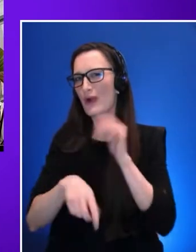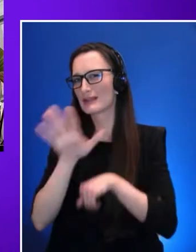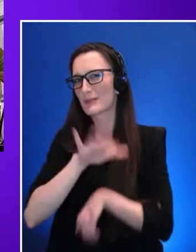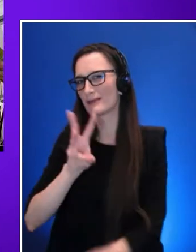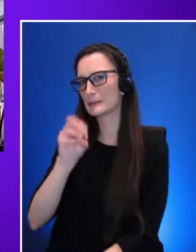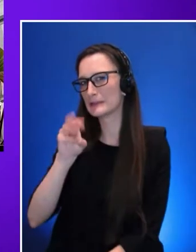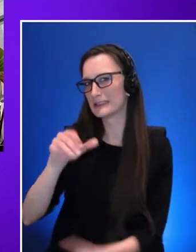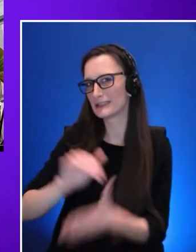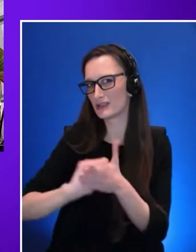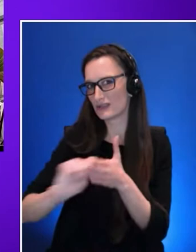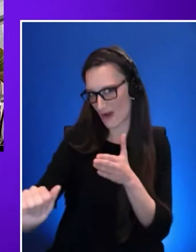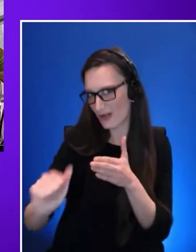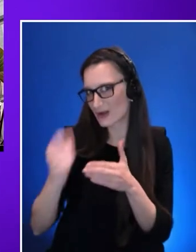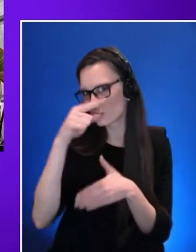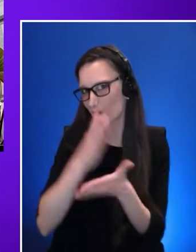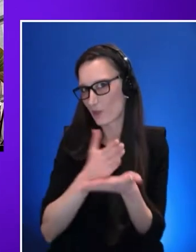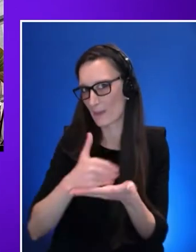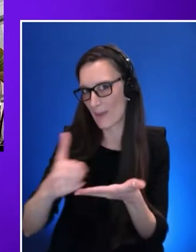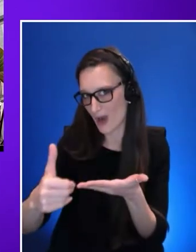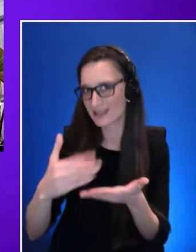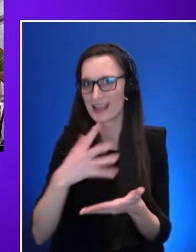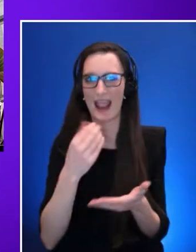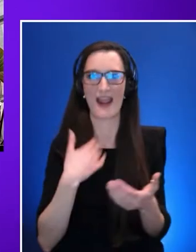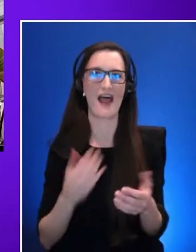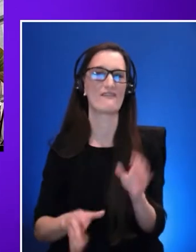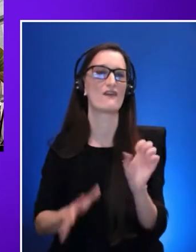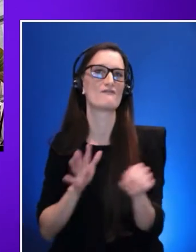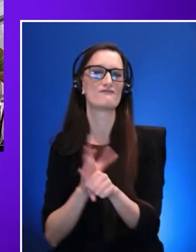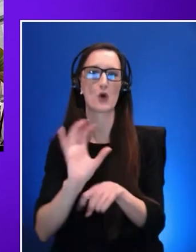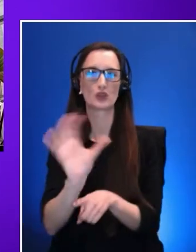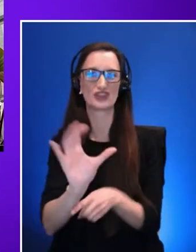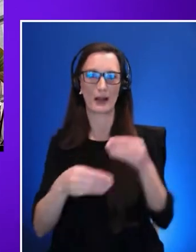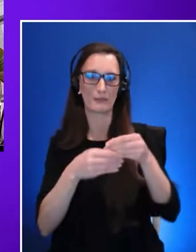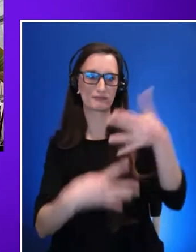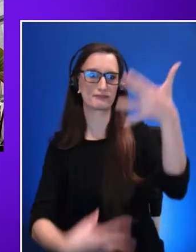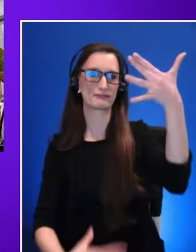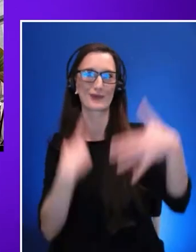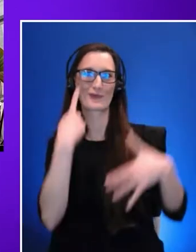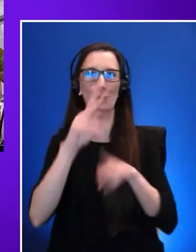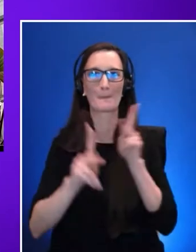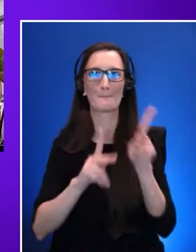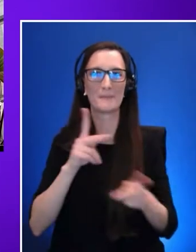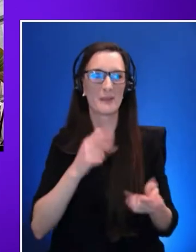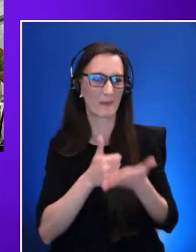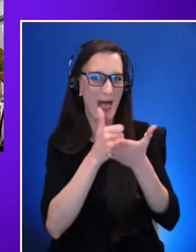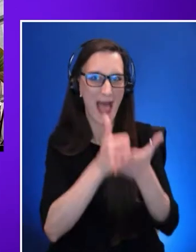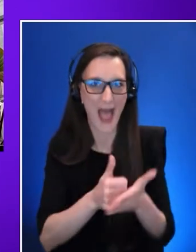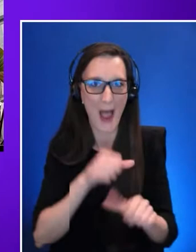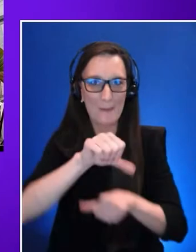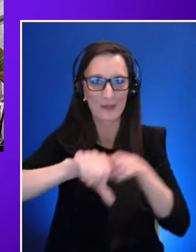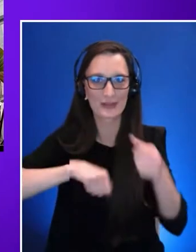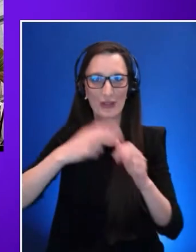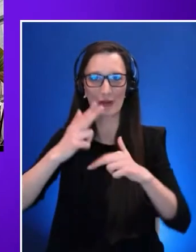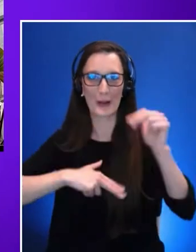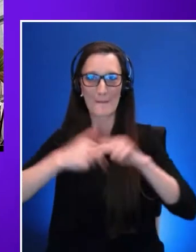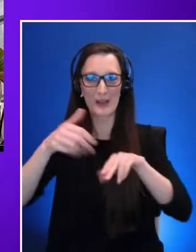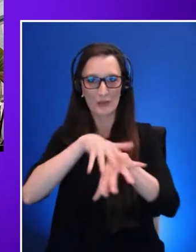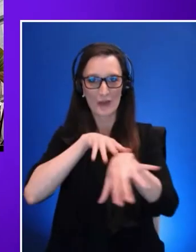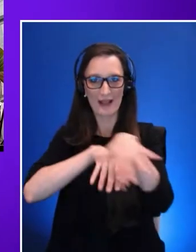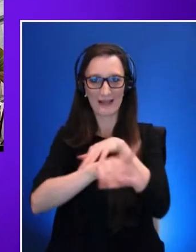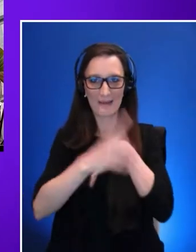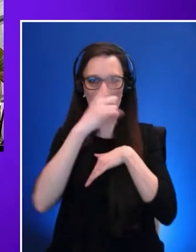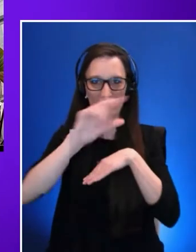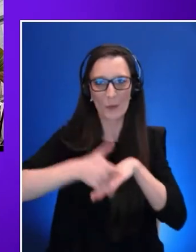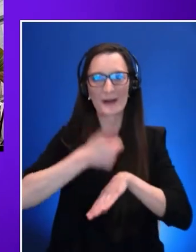there's a whole Discord channel of people that are helping other people build these gloves so that they can have full range of motion of